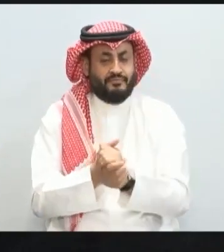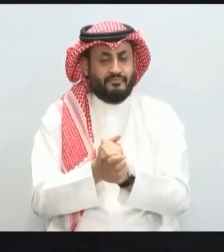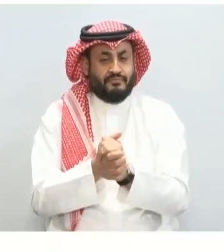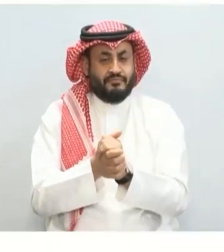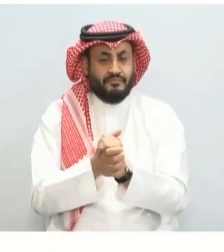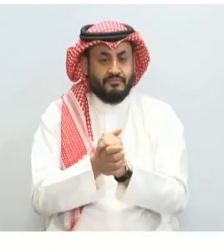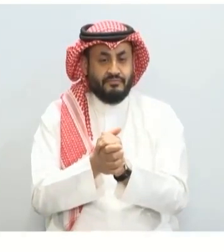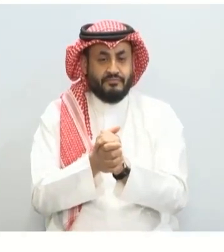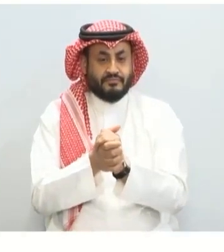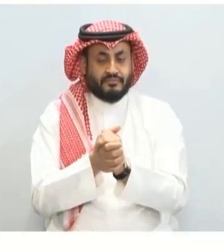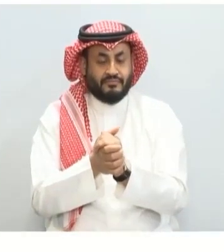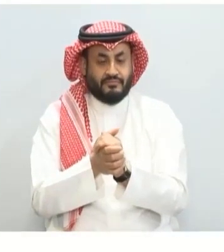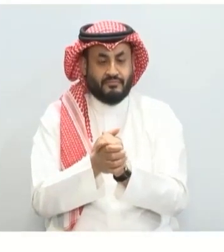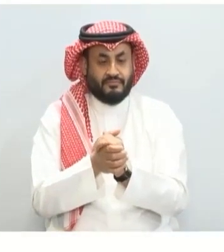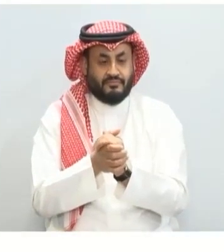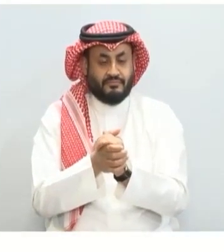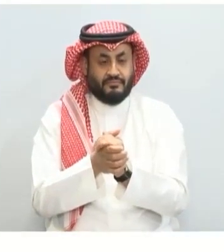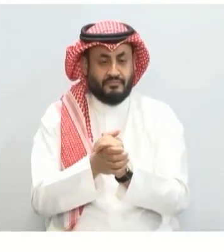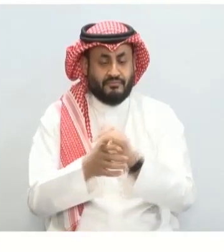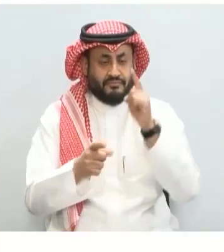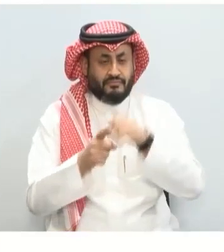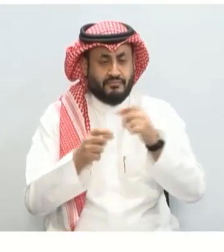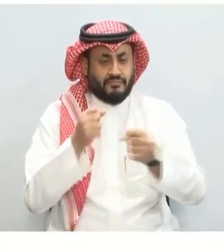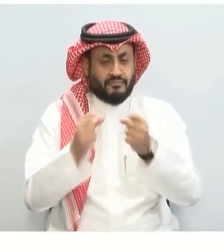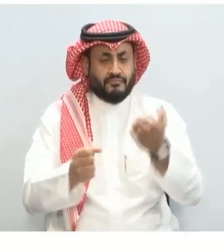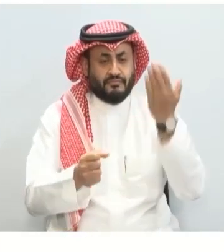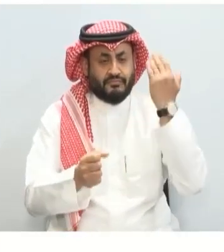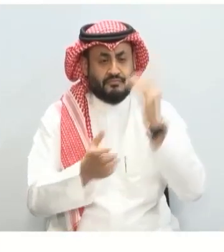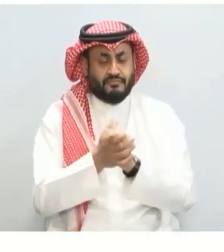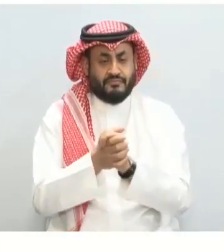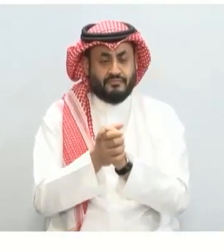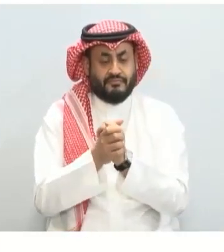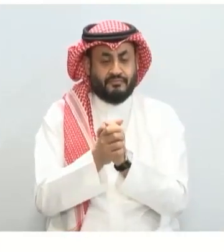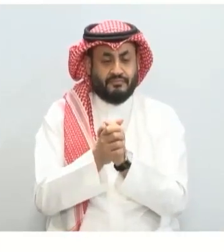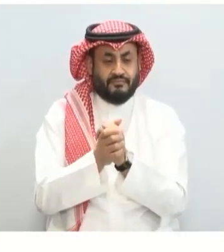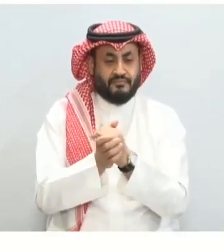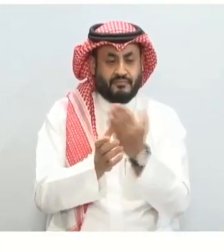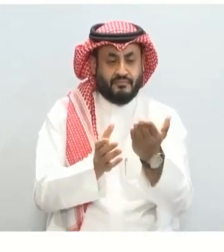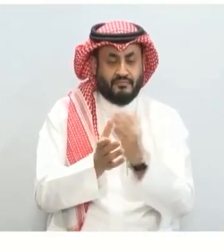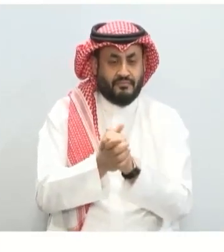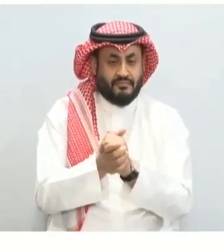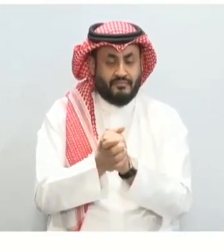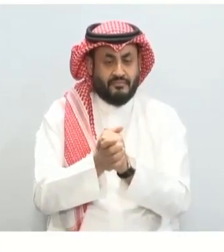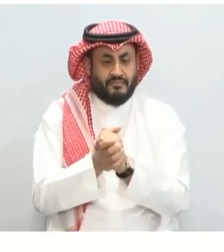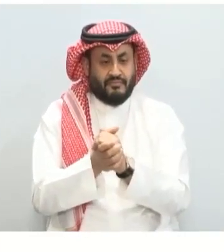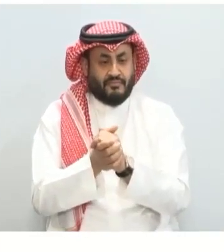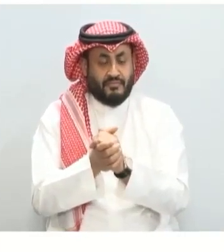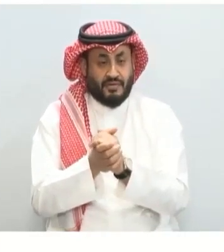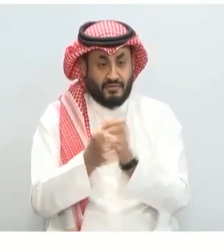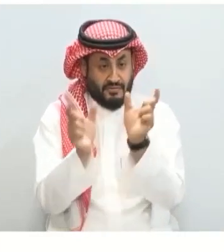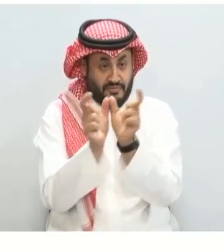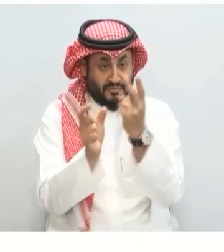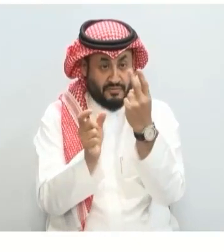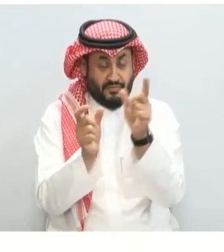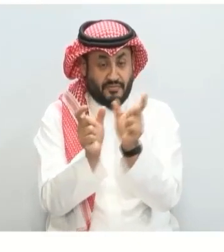you eat. But before we do that, if you remember our previous lesson, the phrasal verbs here, which consist of